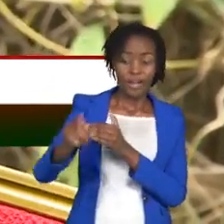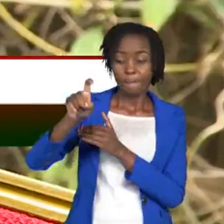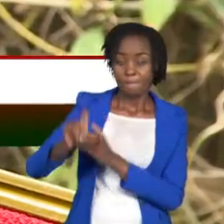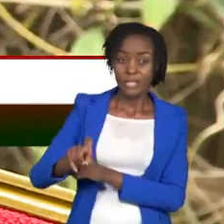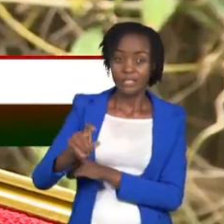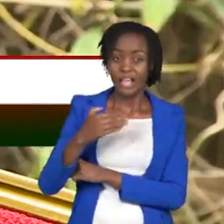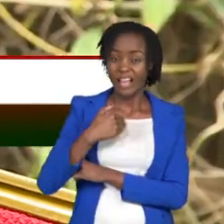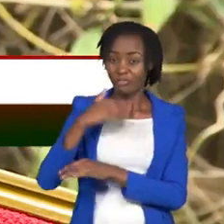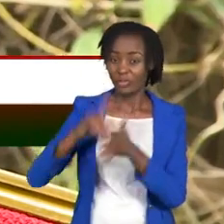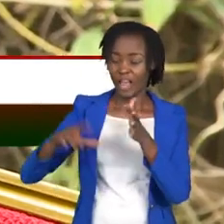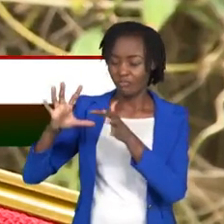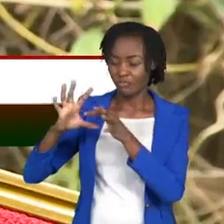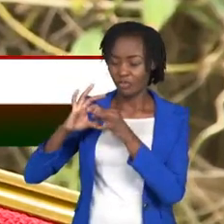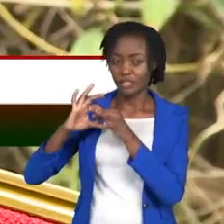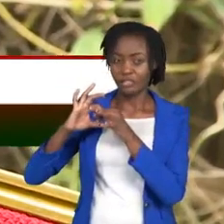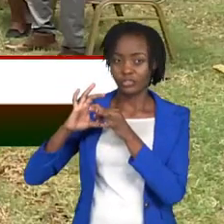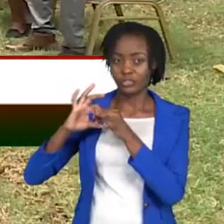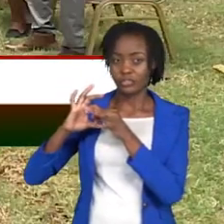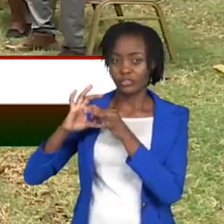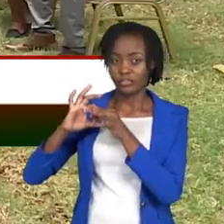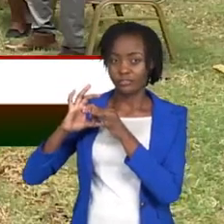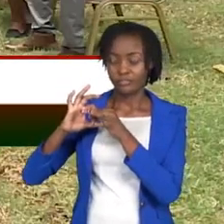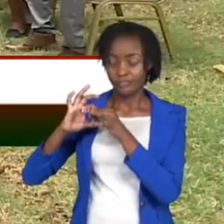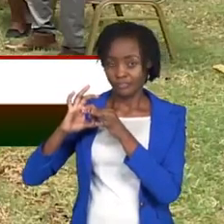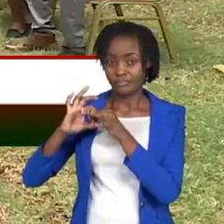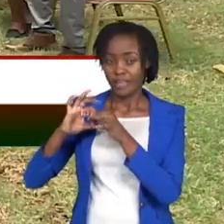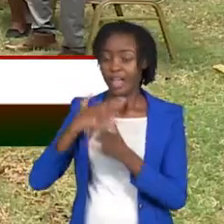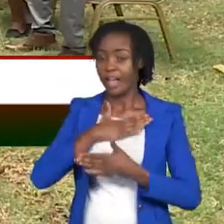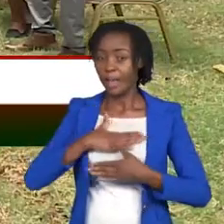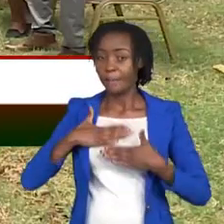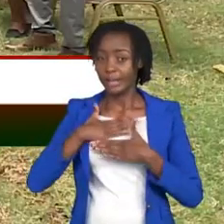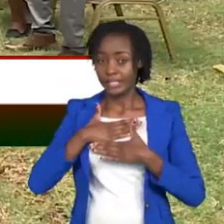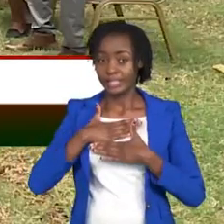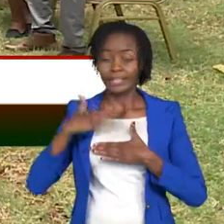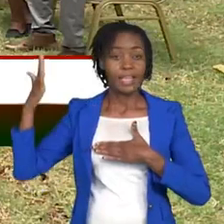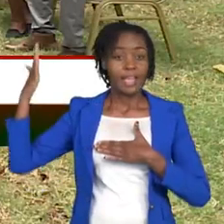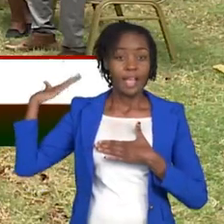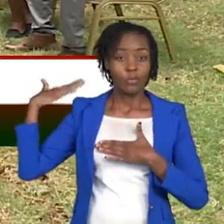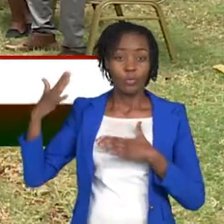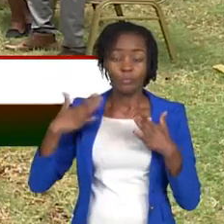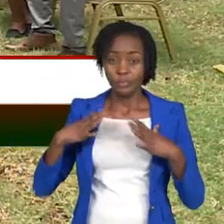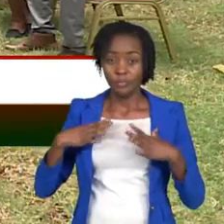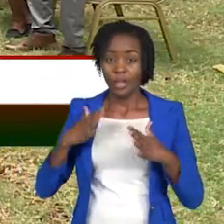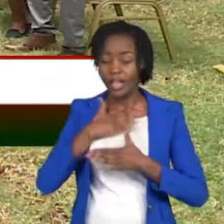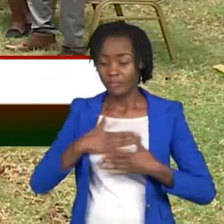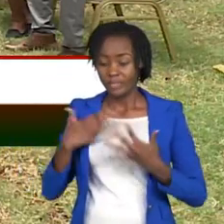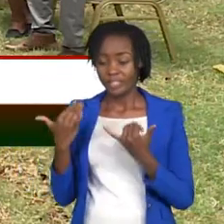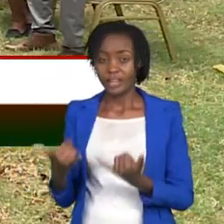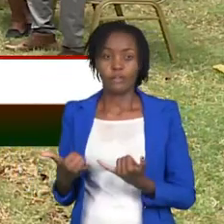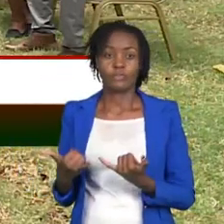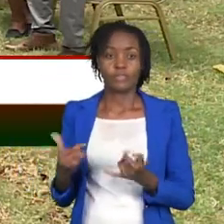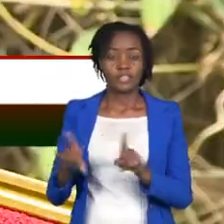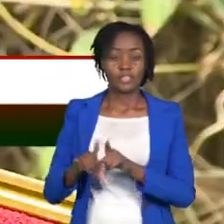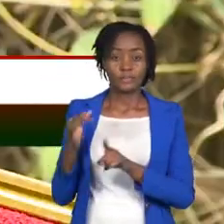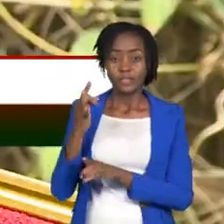that connectivity, that line, and close this gap. Appreciate who they were then, appreciate who we are now, and in